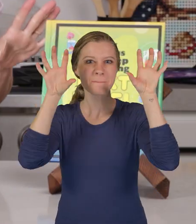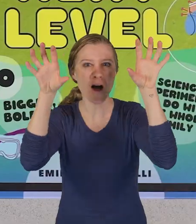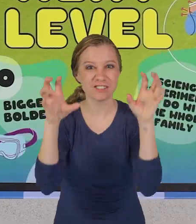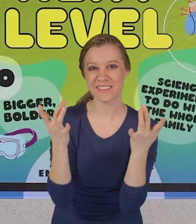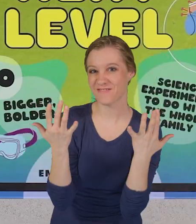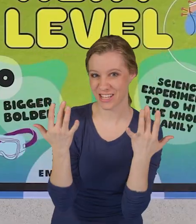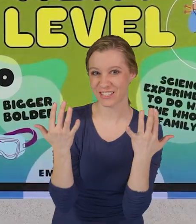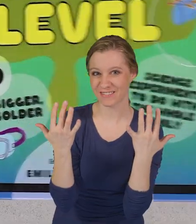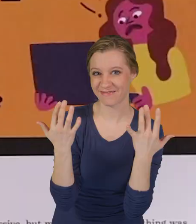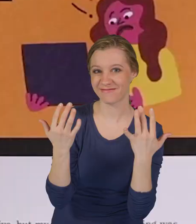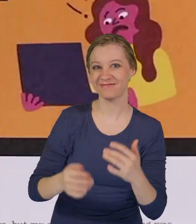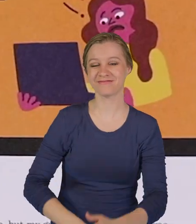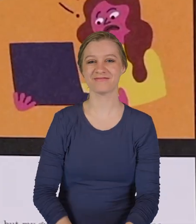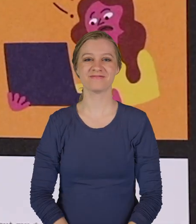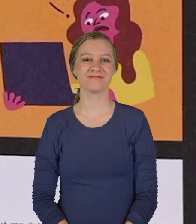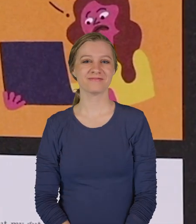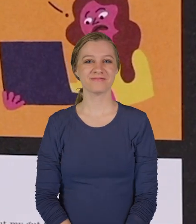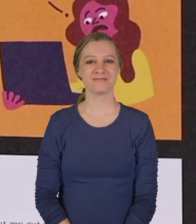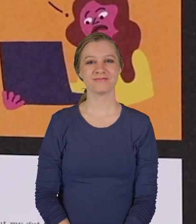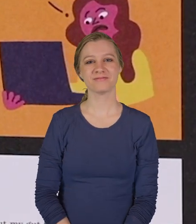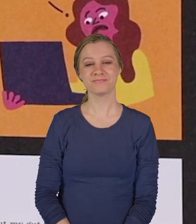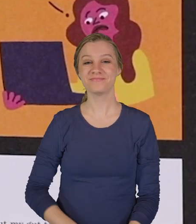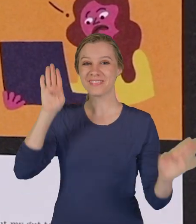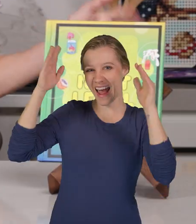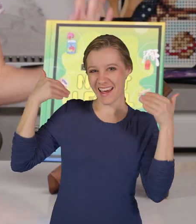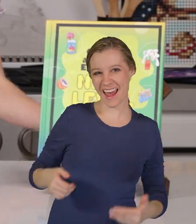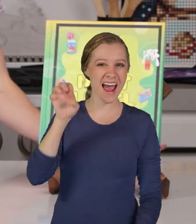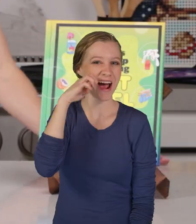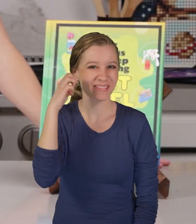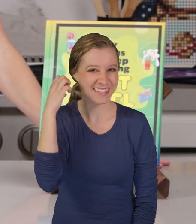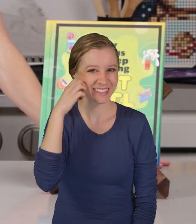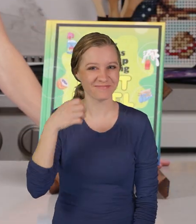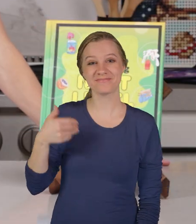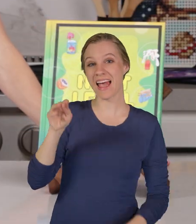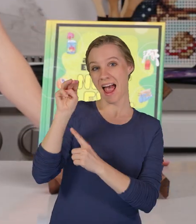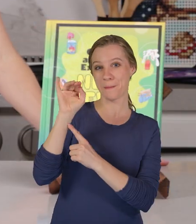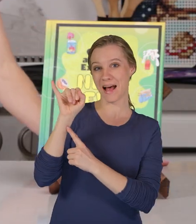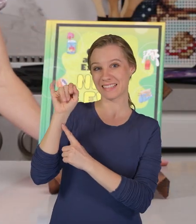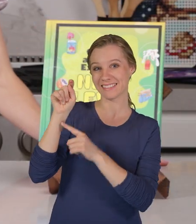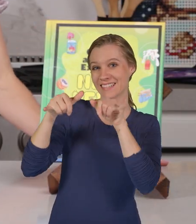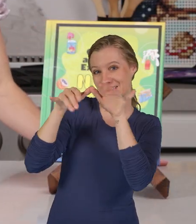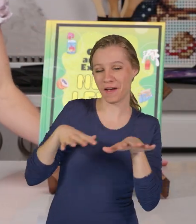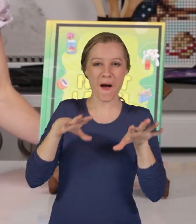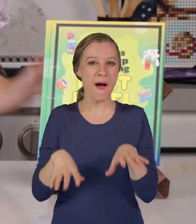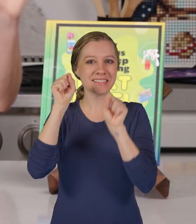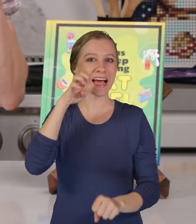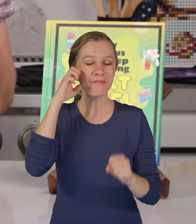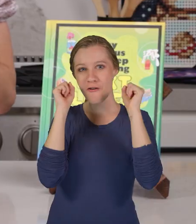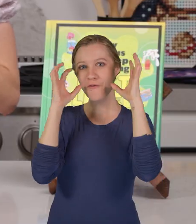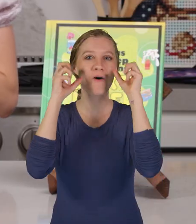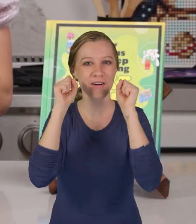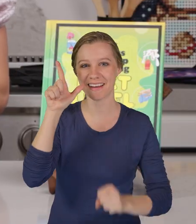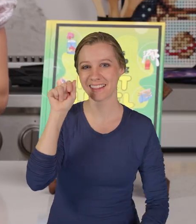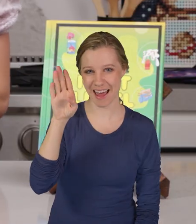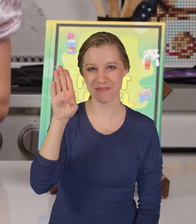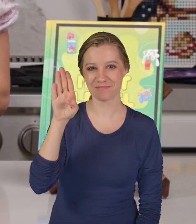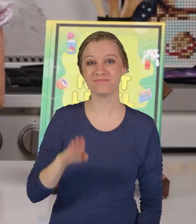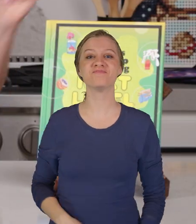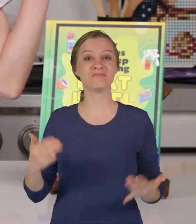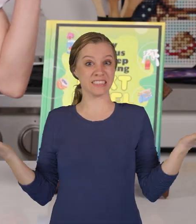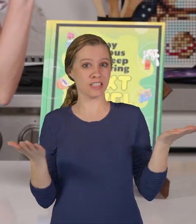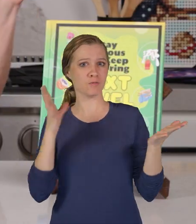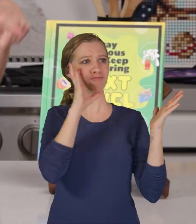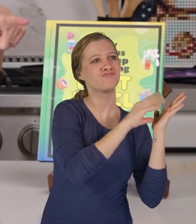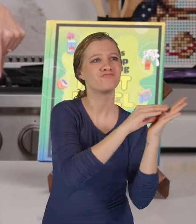with my experiment, Monster Fingers. Hi everyone, I'm Emily Calandrelli, MIT engineer and host of Emily's